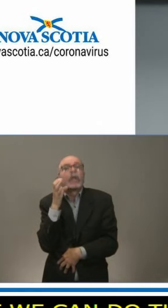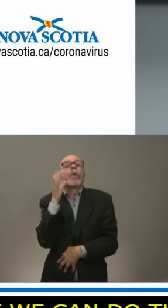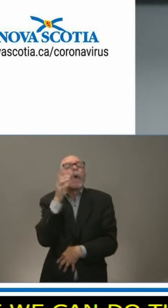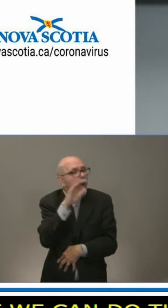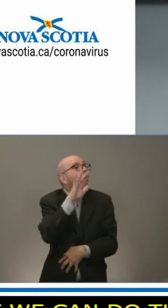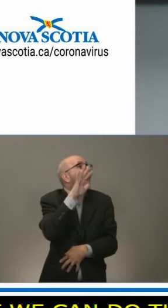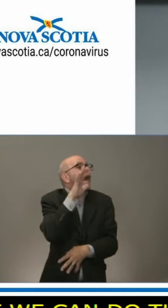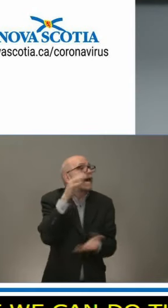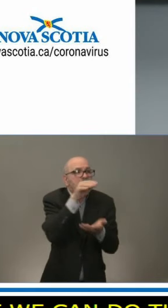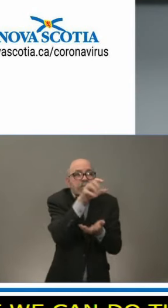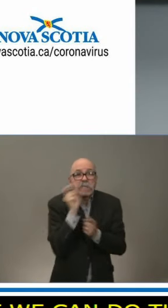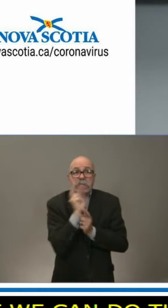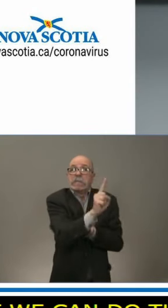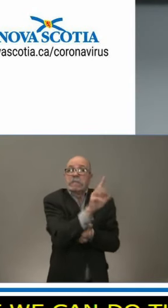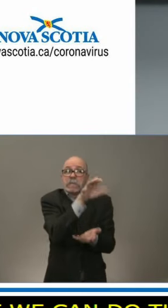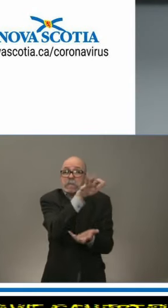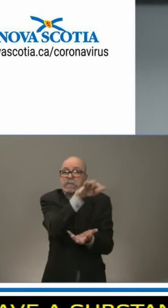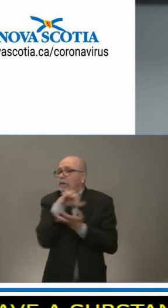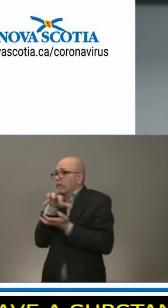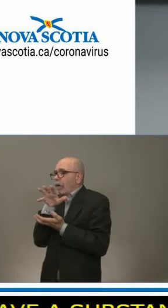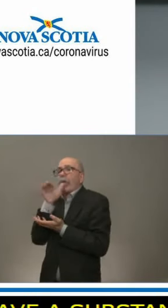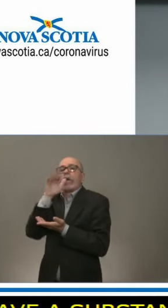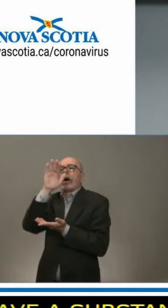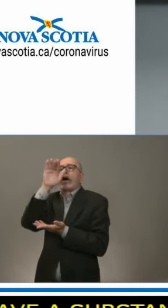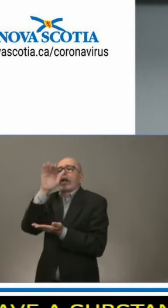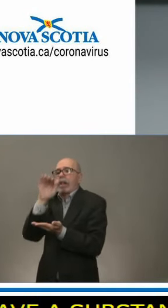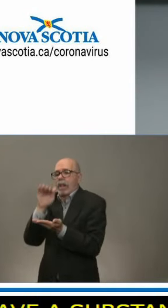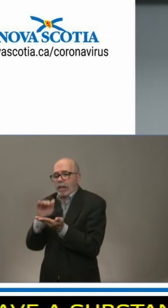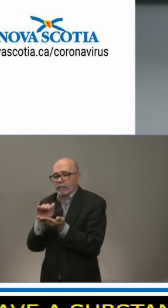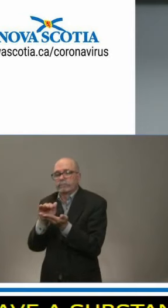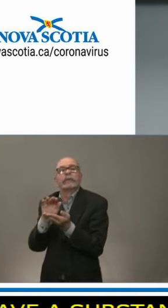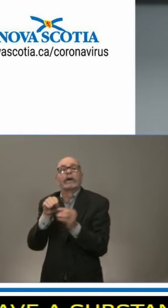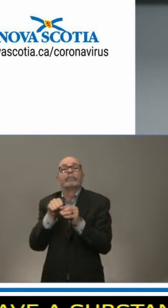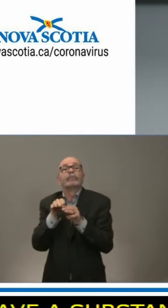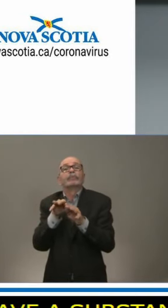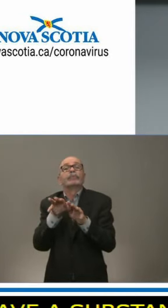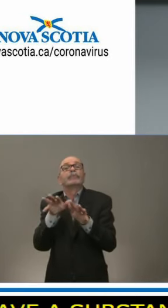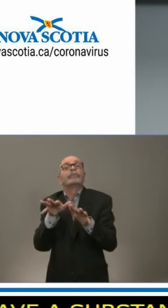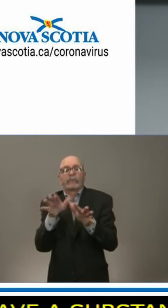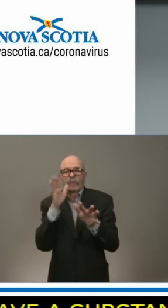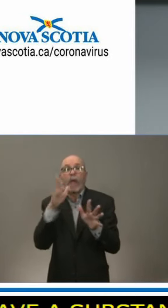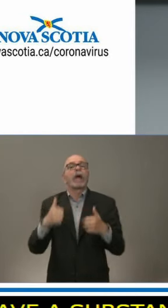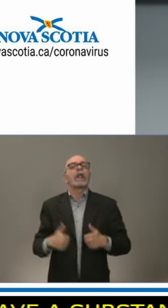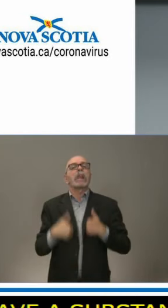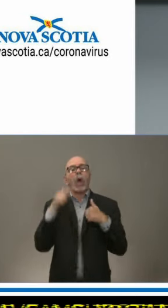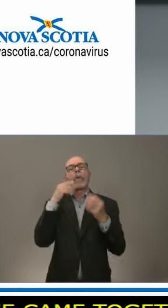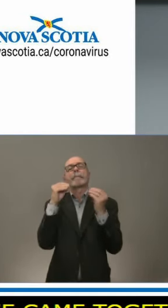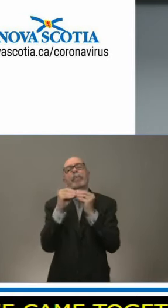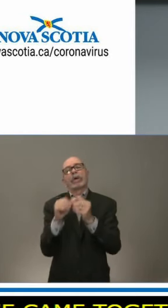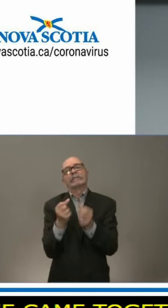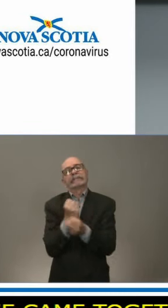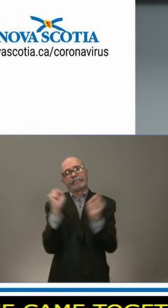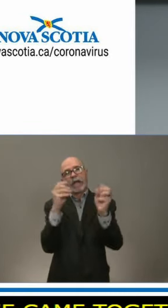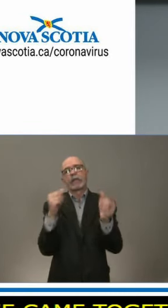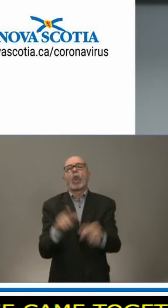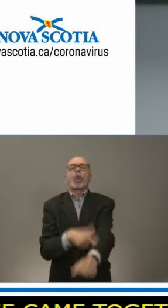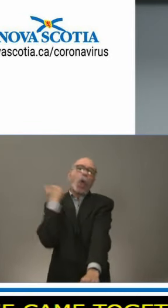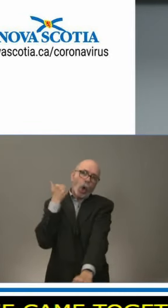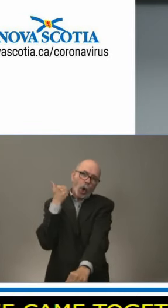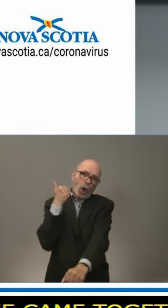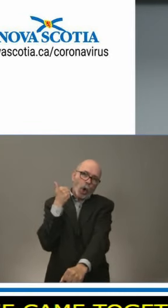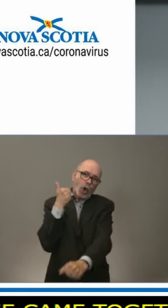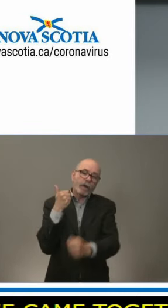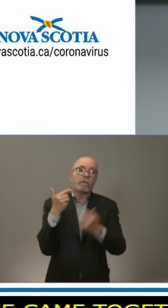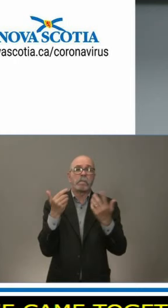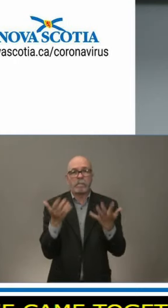Nova Scotians, we came together and we saved a lot of lives in our community. If we don't, then we have a different story to tell. So I'd like to